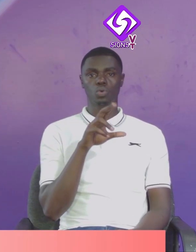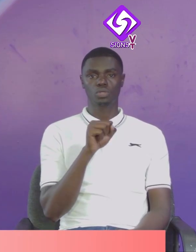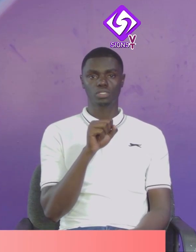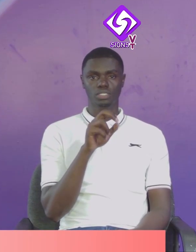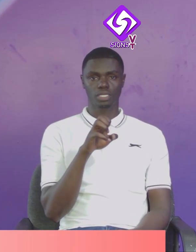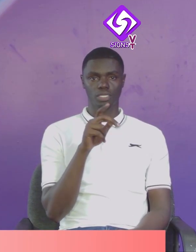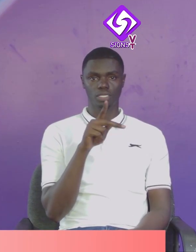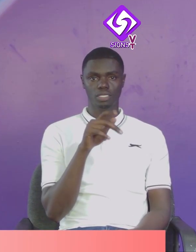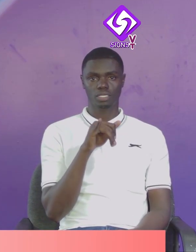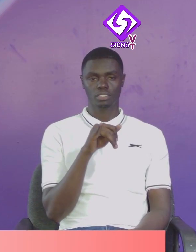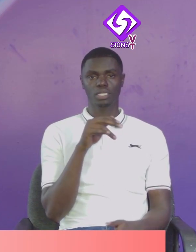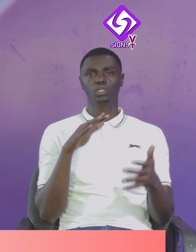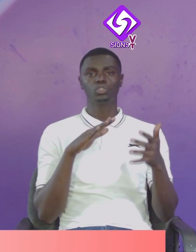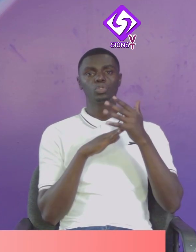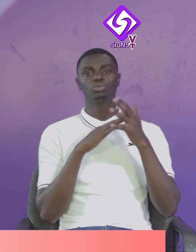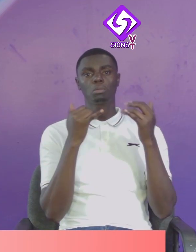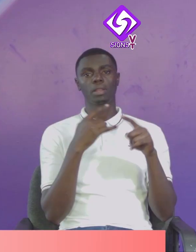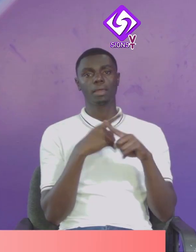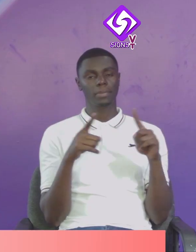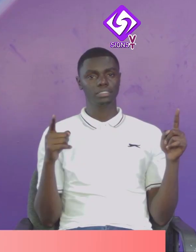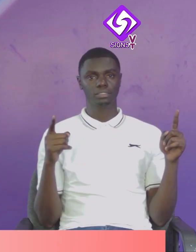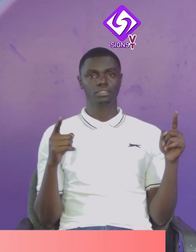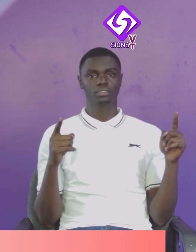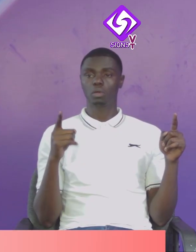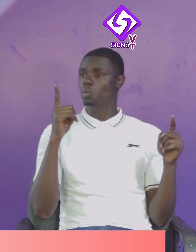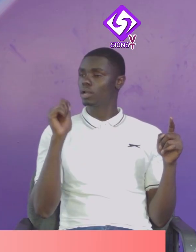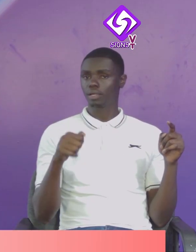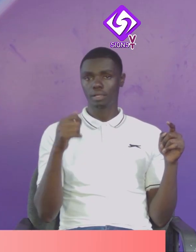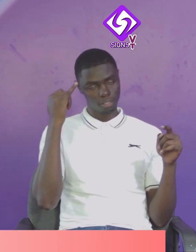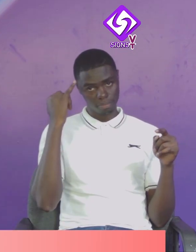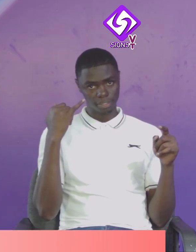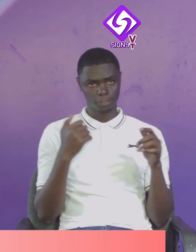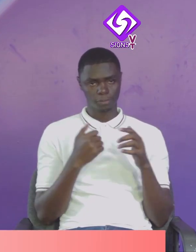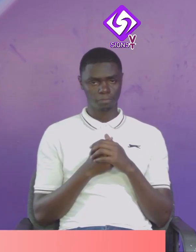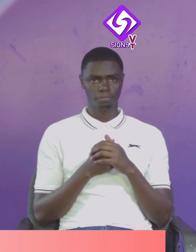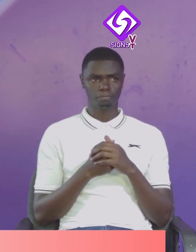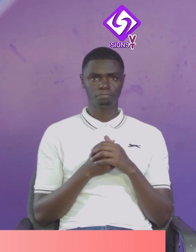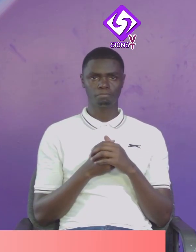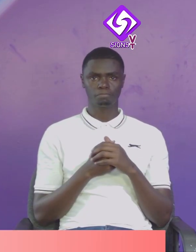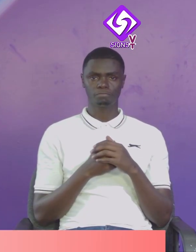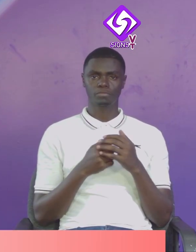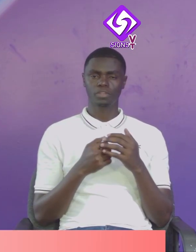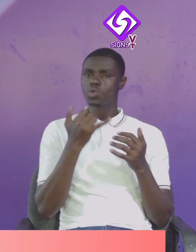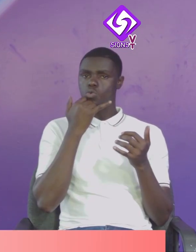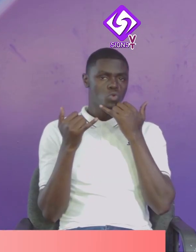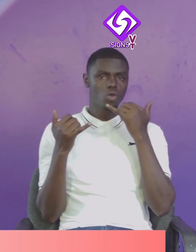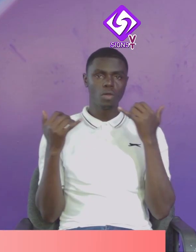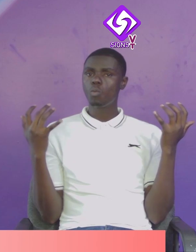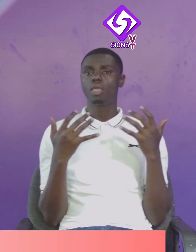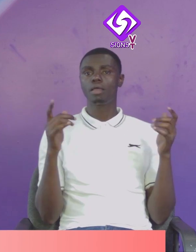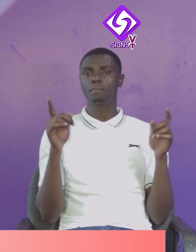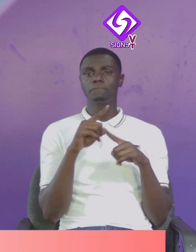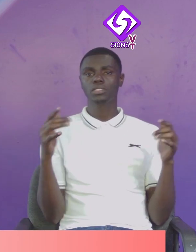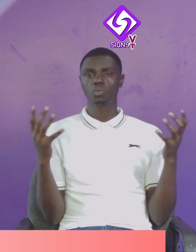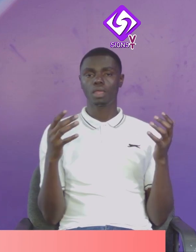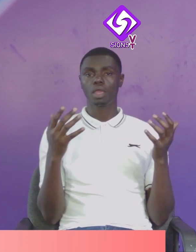Elanga. Yeah. Top players, but then again, one can imagine, you know, how did it go wrong for them? But hopefully